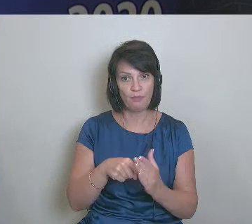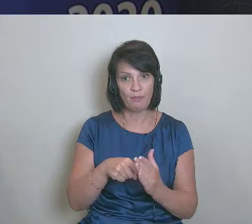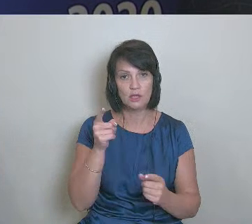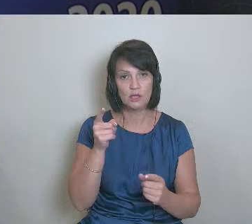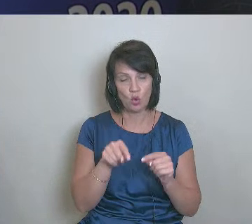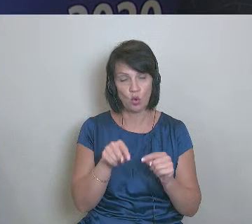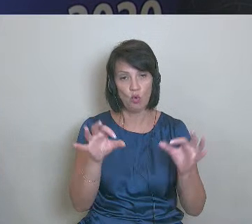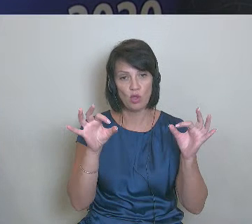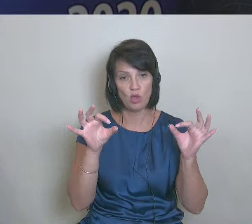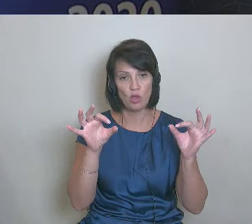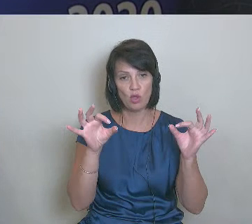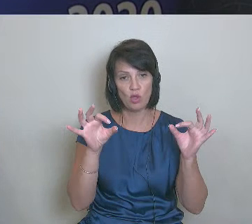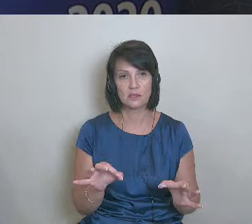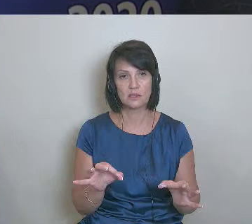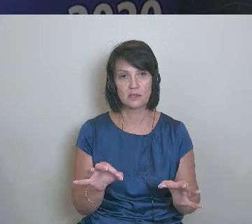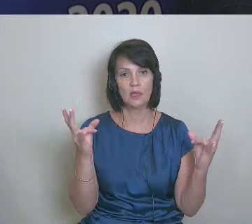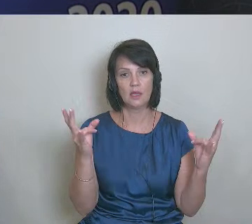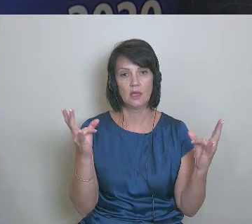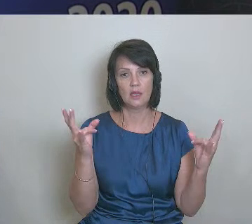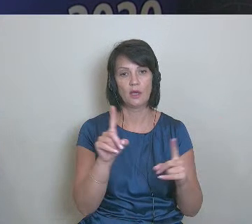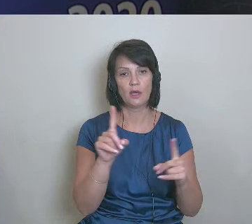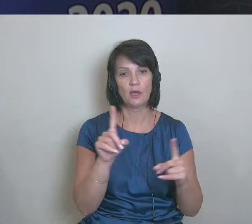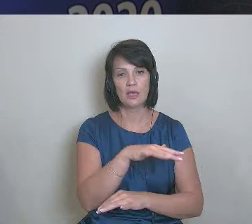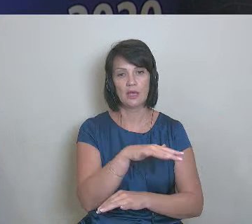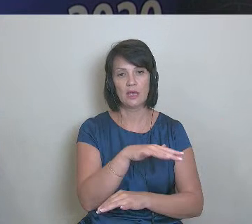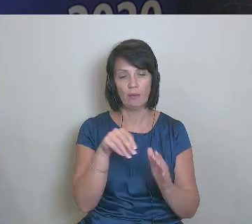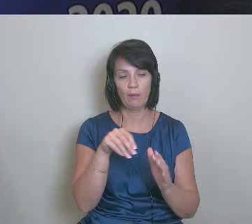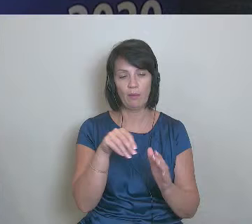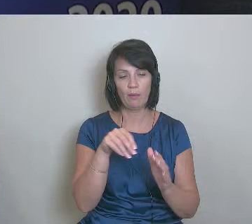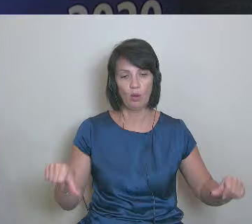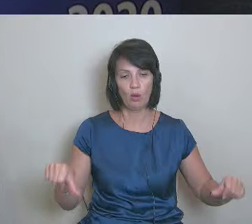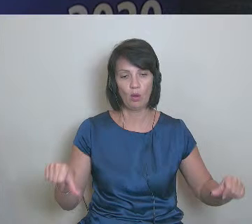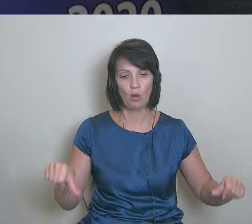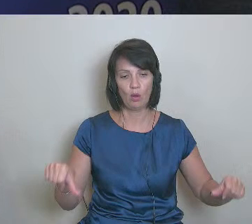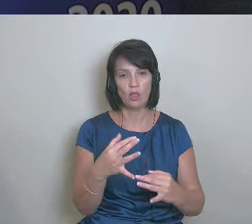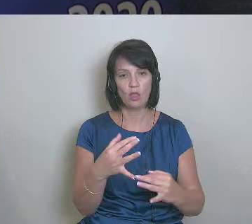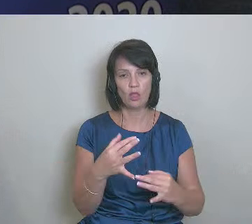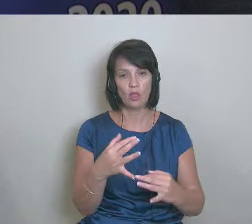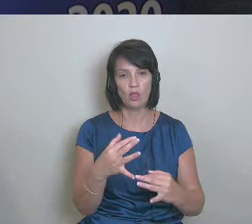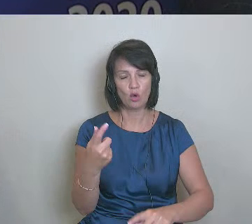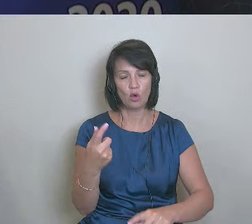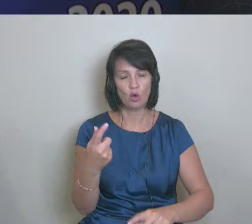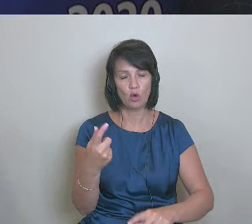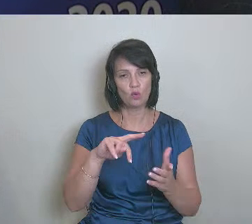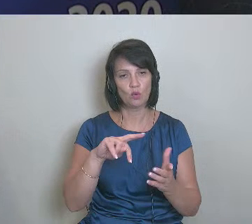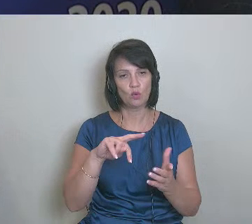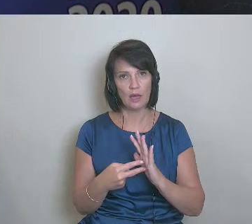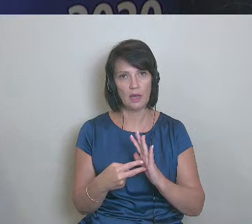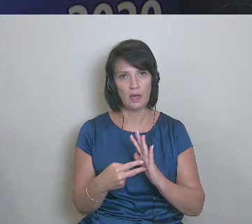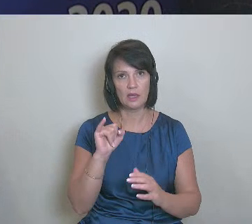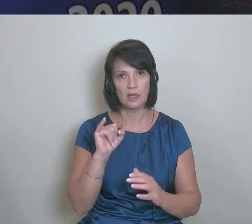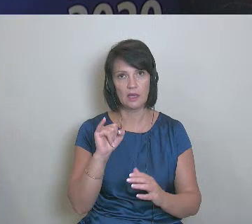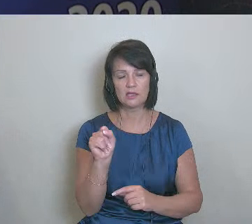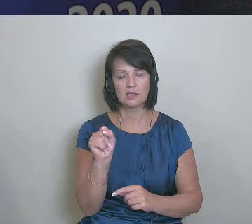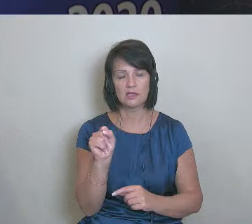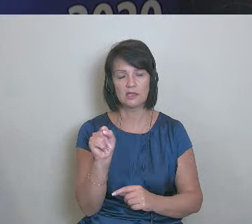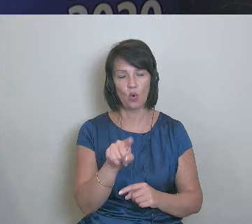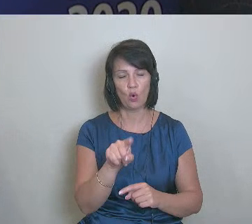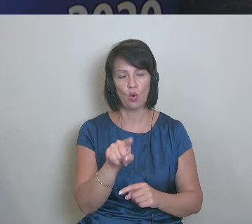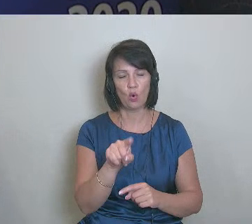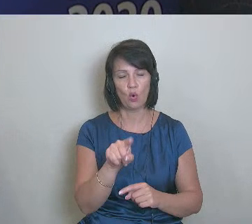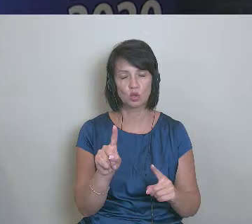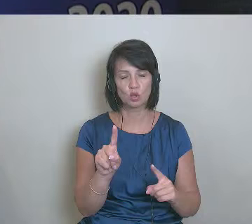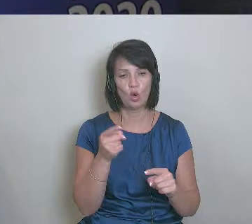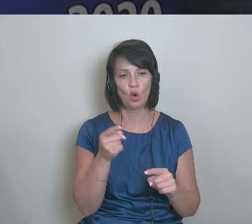of the residents of this particular city. And that's why the territorial commissions should prevent